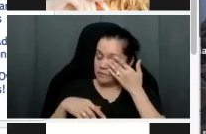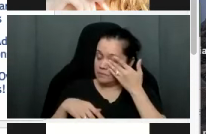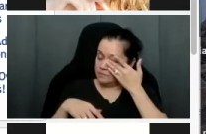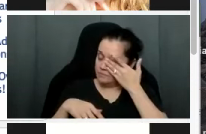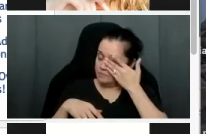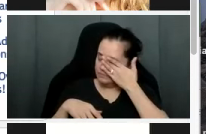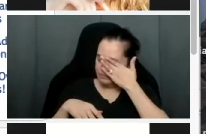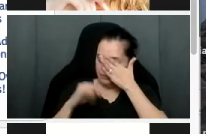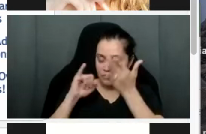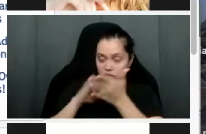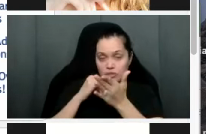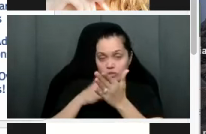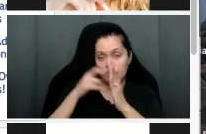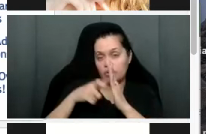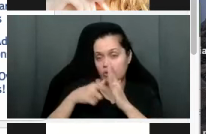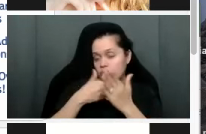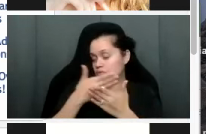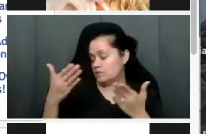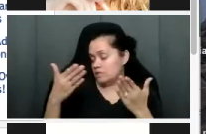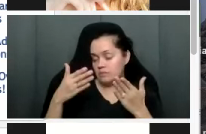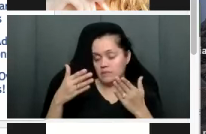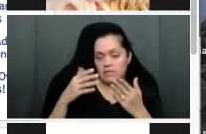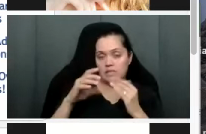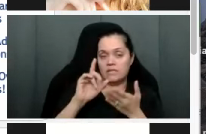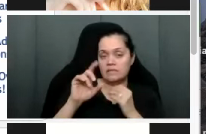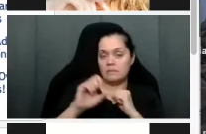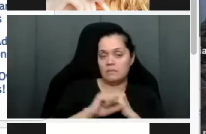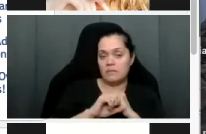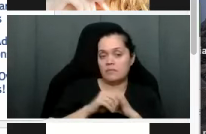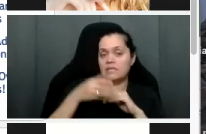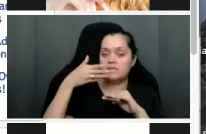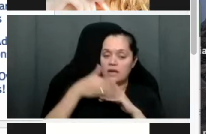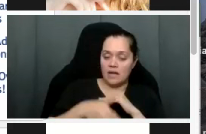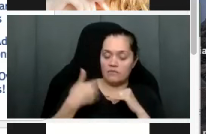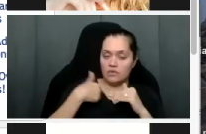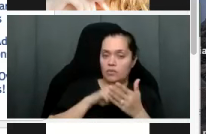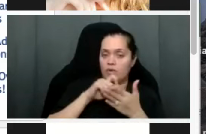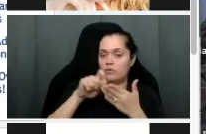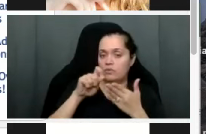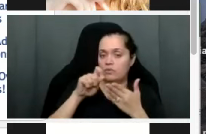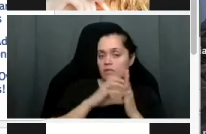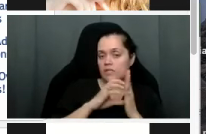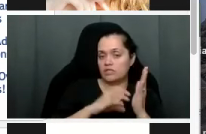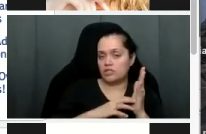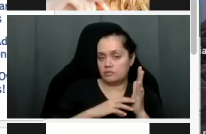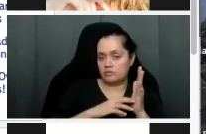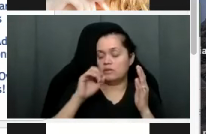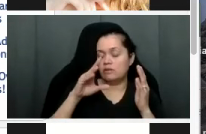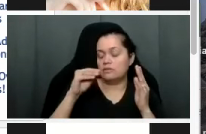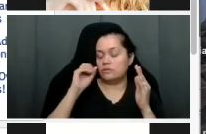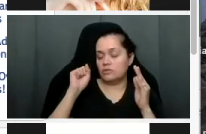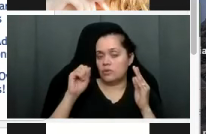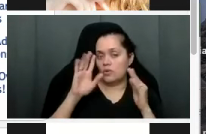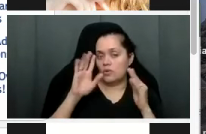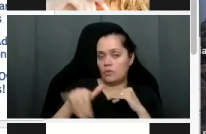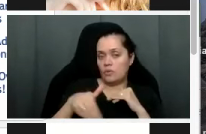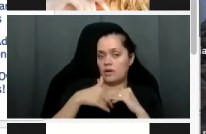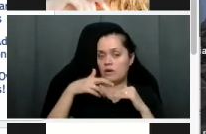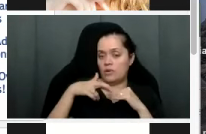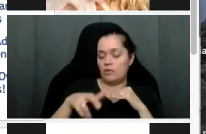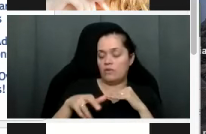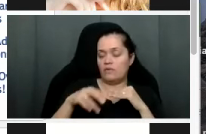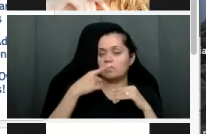journal article, something that's published after we wrote the chapter. And so we reference it in